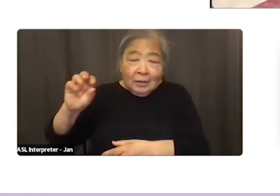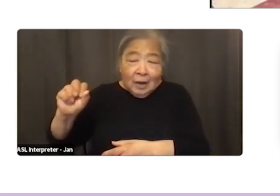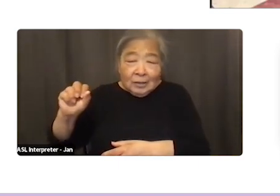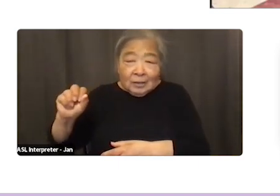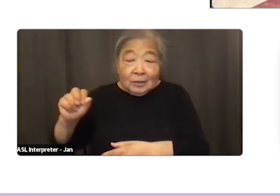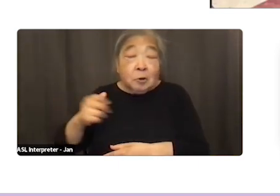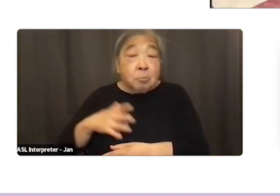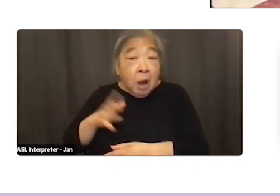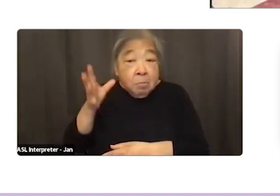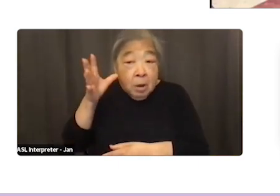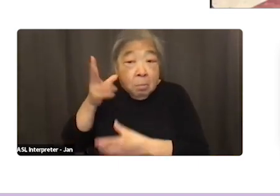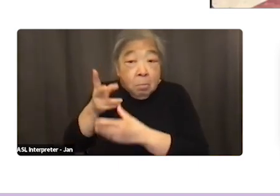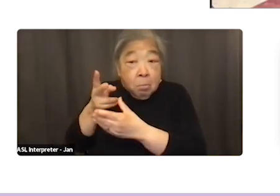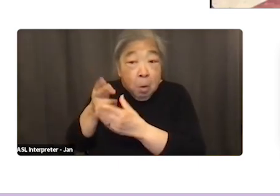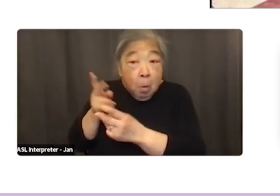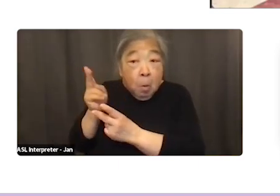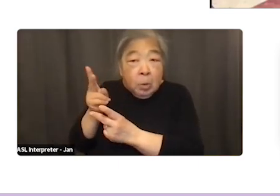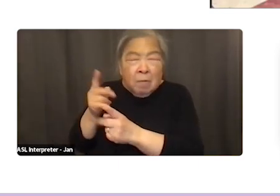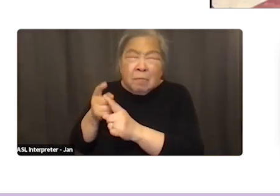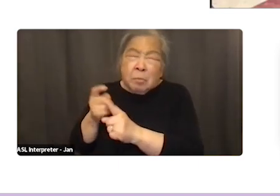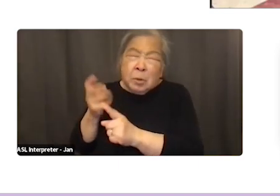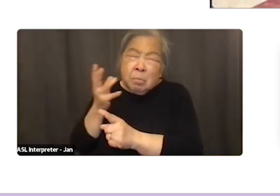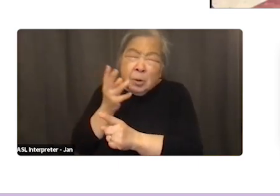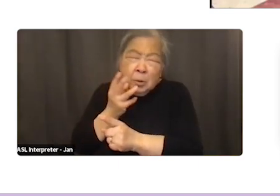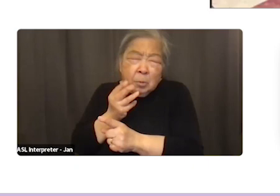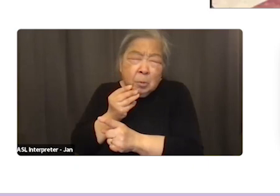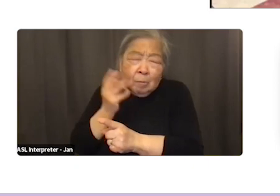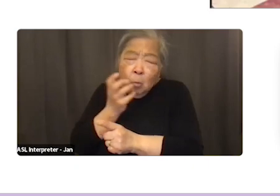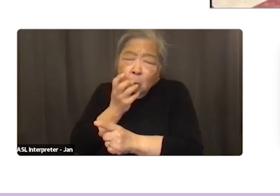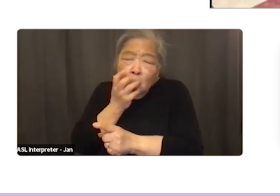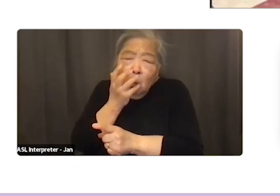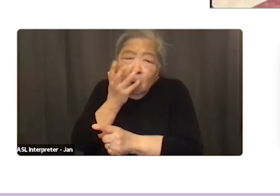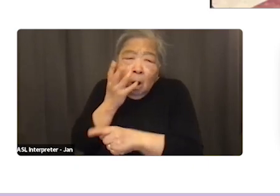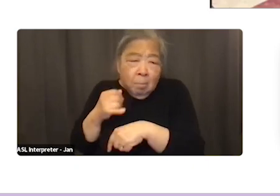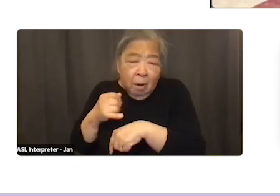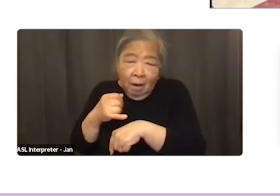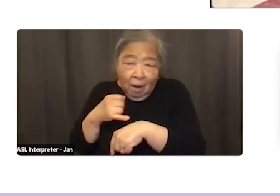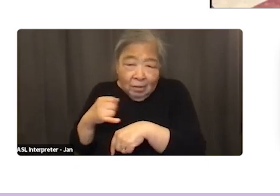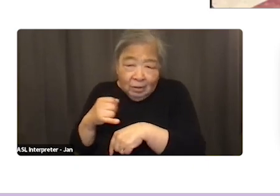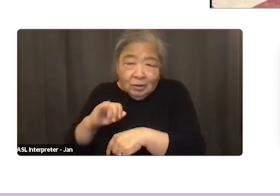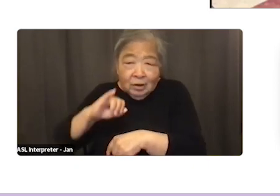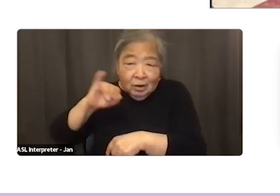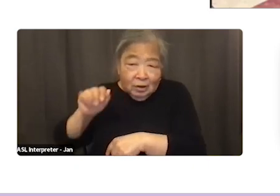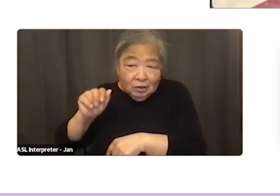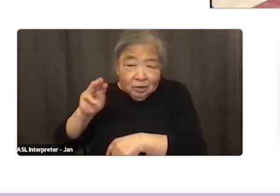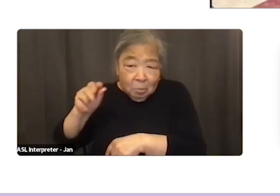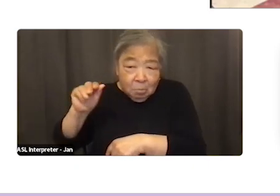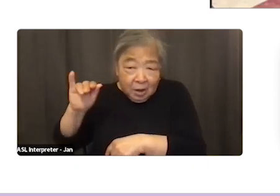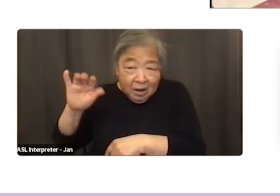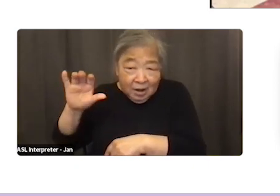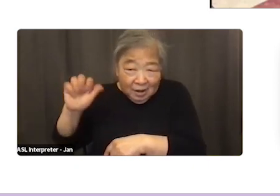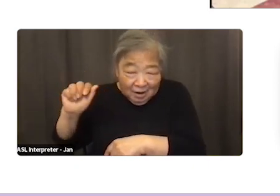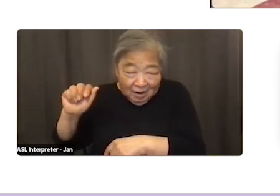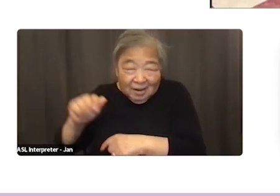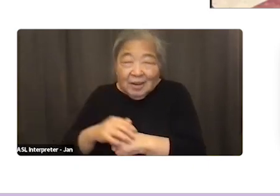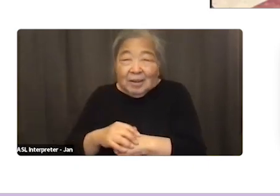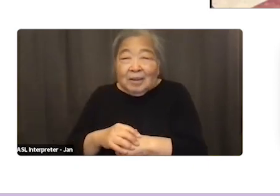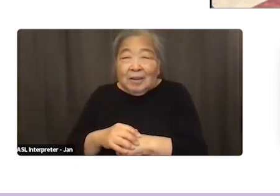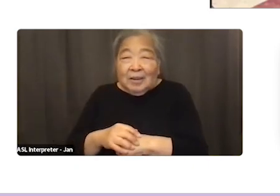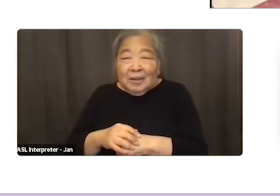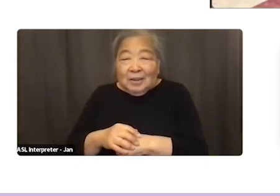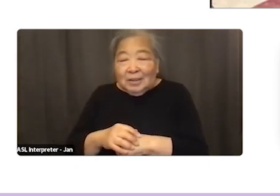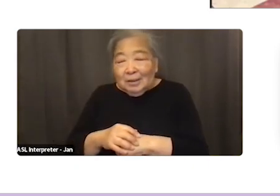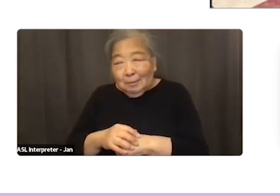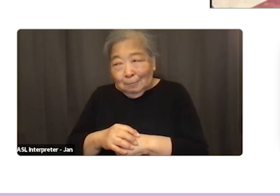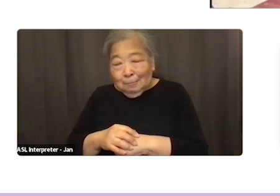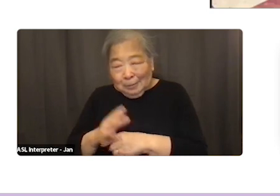my parents are from the beautiful, luxurious, and warm island of Jamaica. So those of us that are in the Northeast